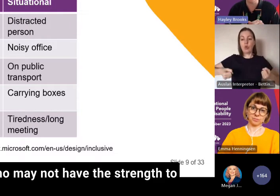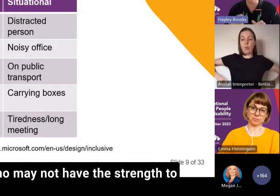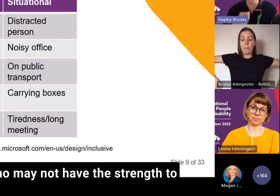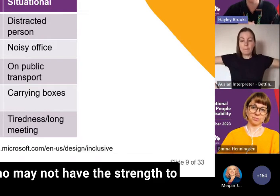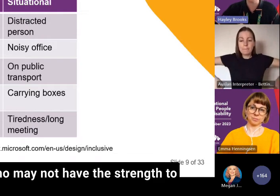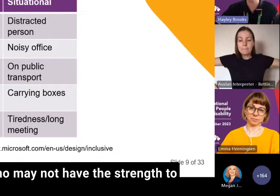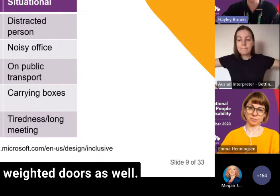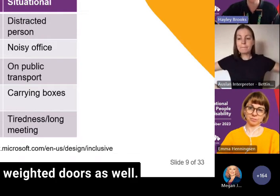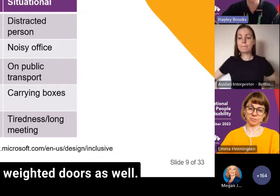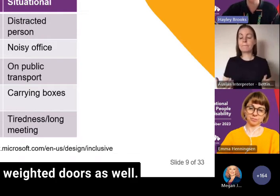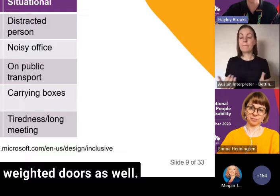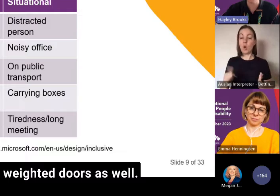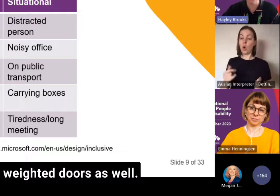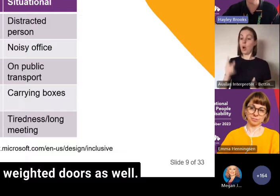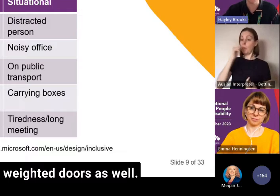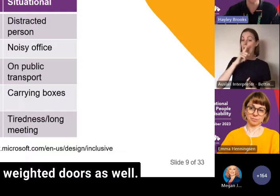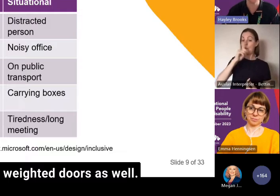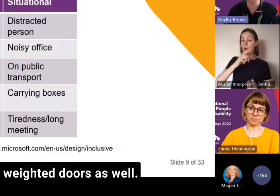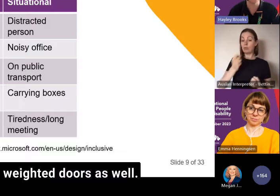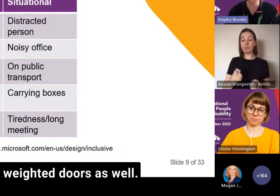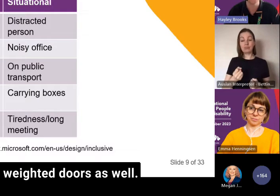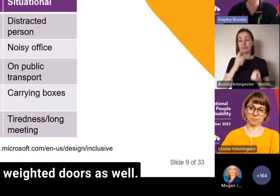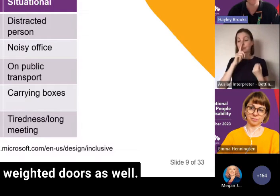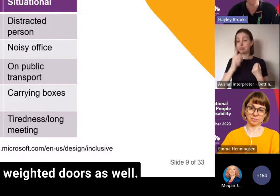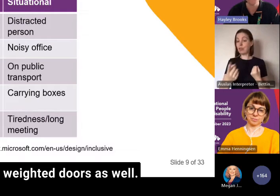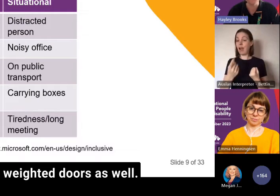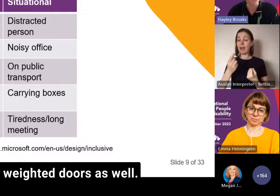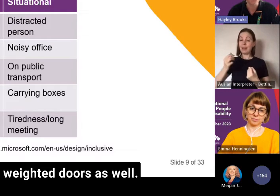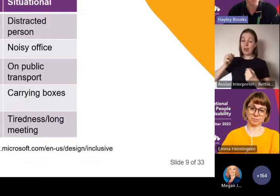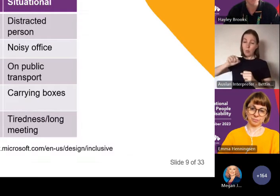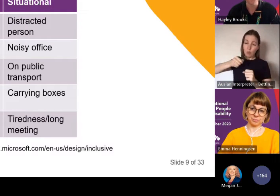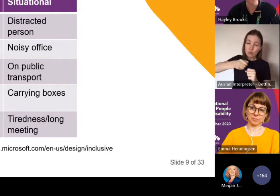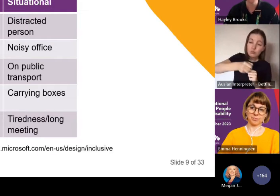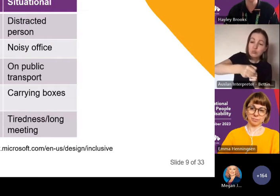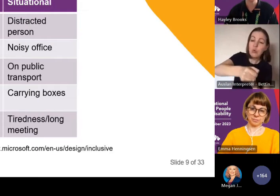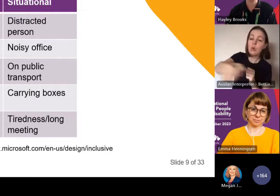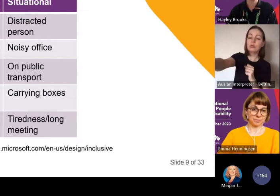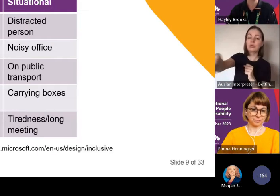the strength to be able to open weighted doors as well.